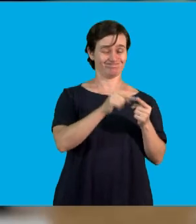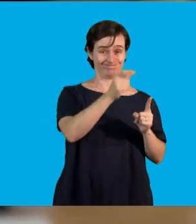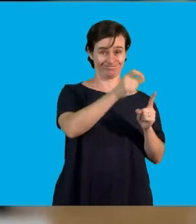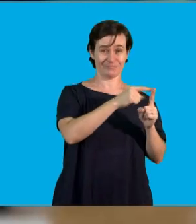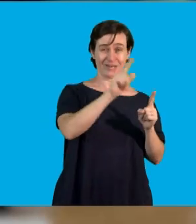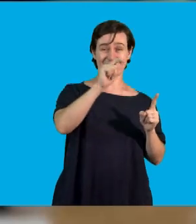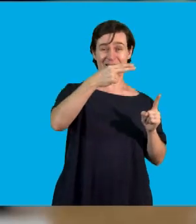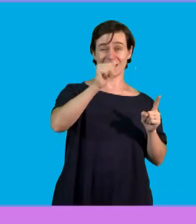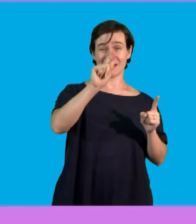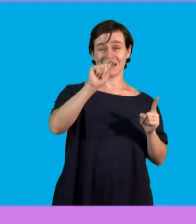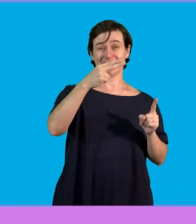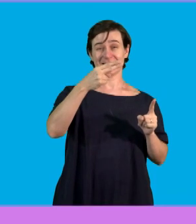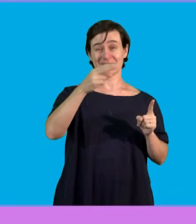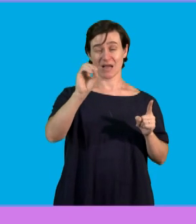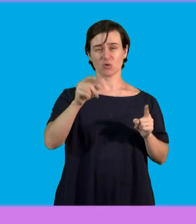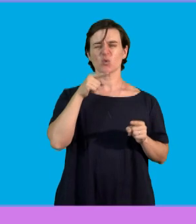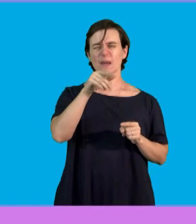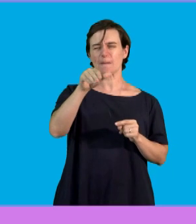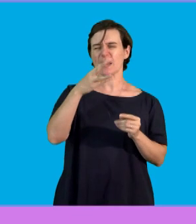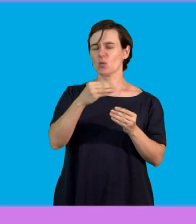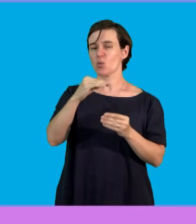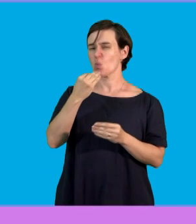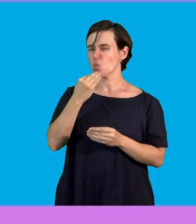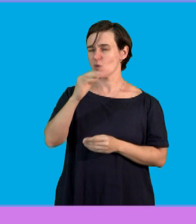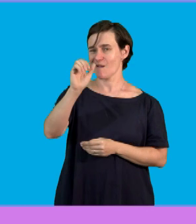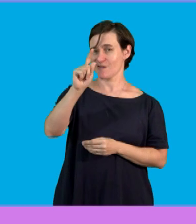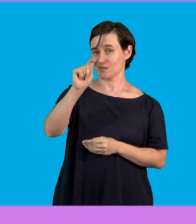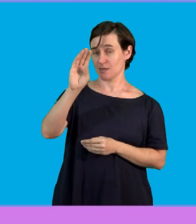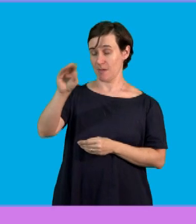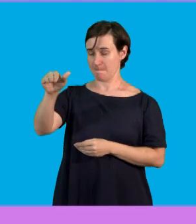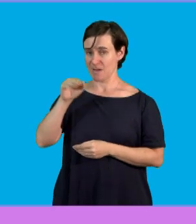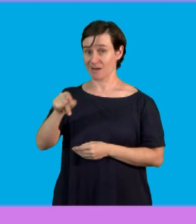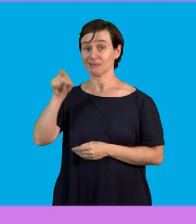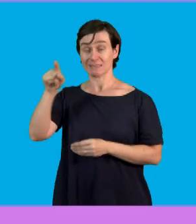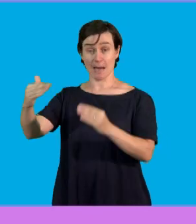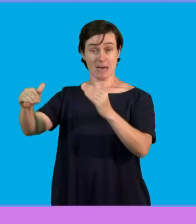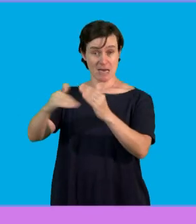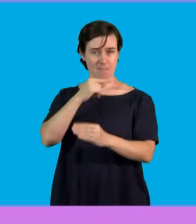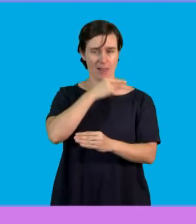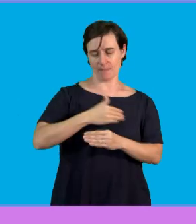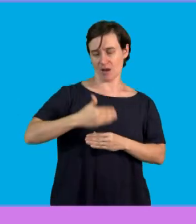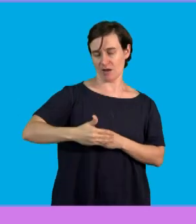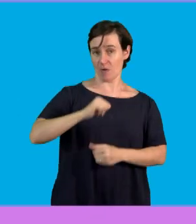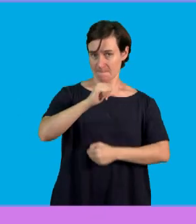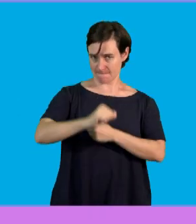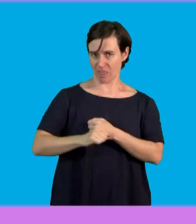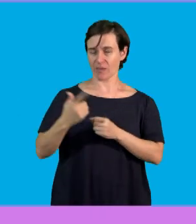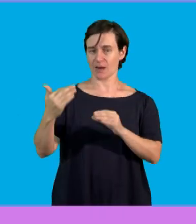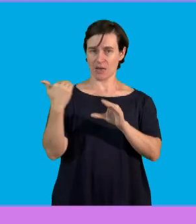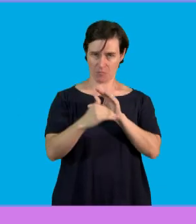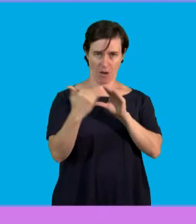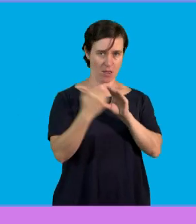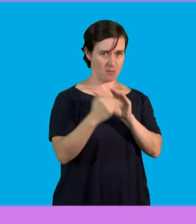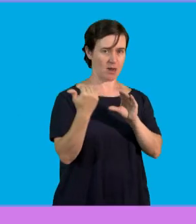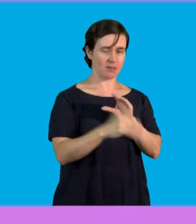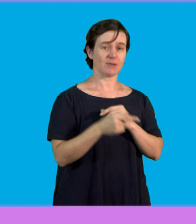Thato banks with ATB Bank, of which a banking statement is emailed to him on monthly basis. Answer